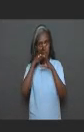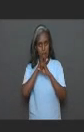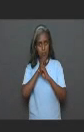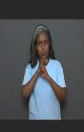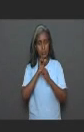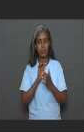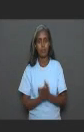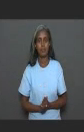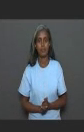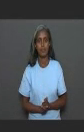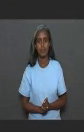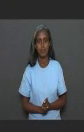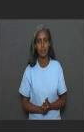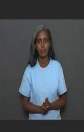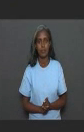Time's up.